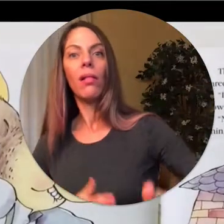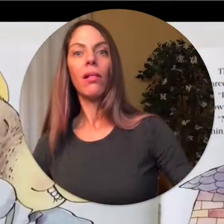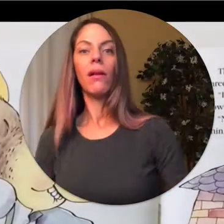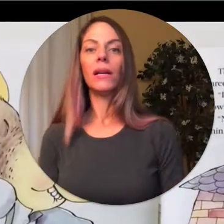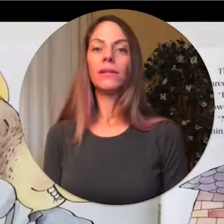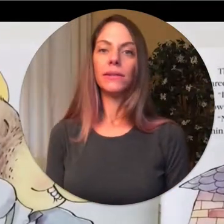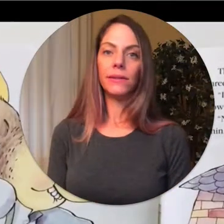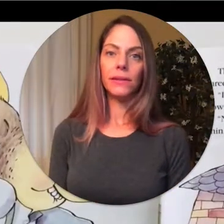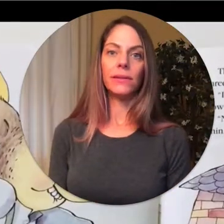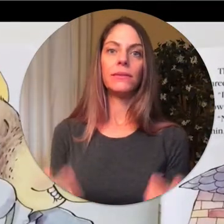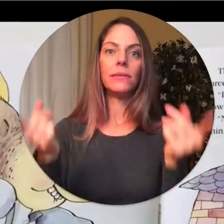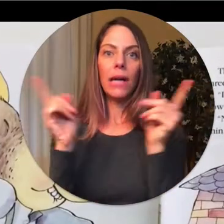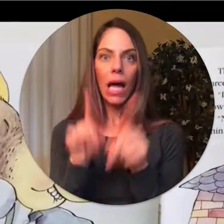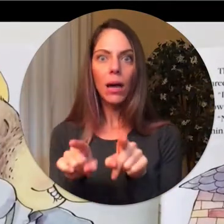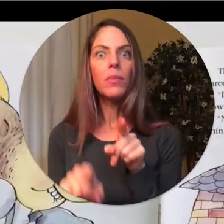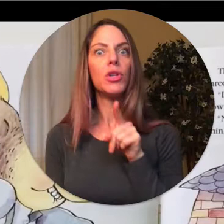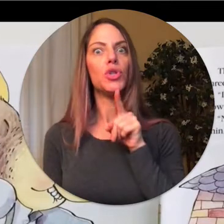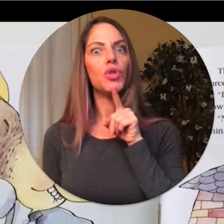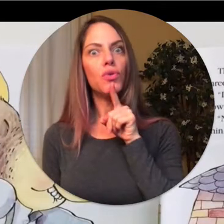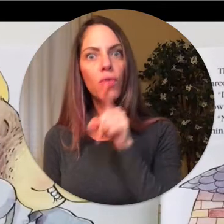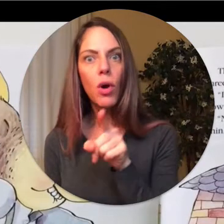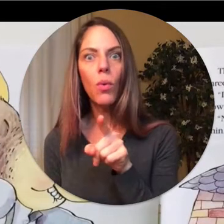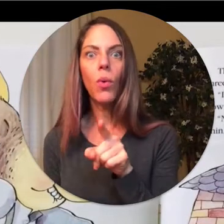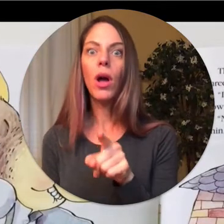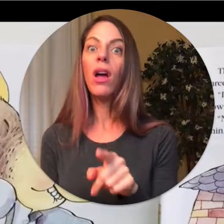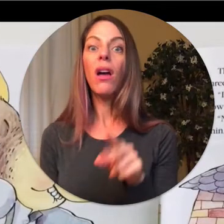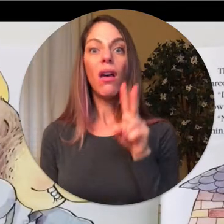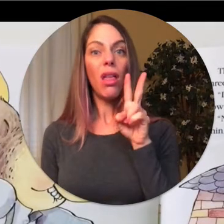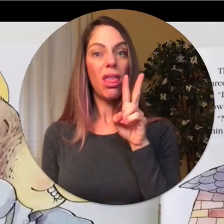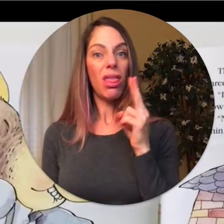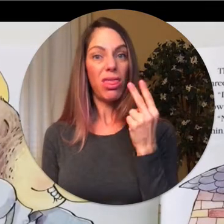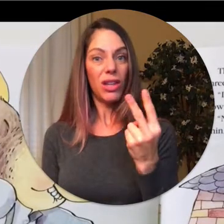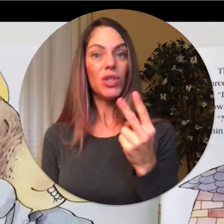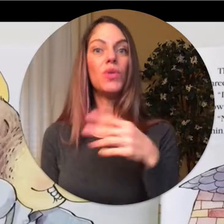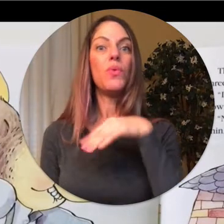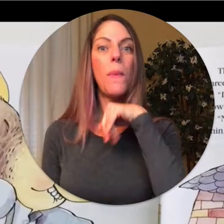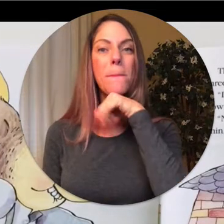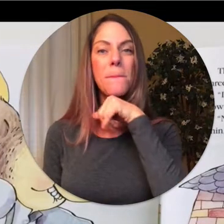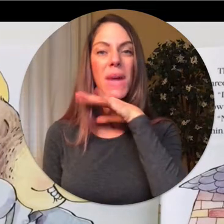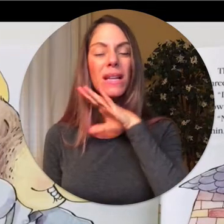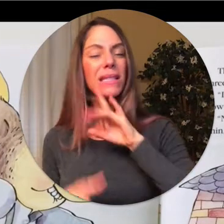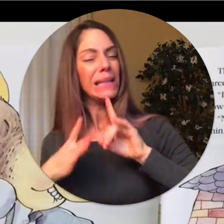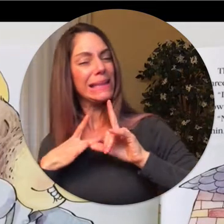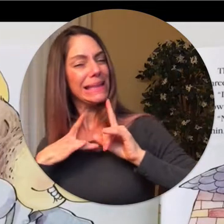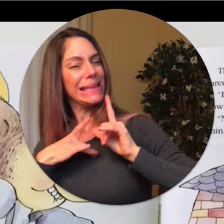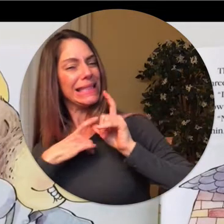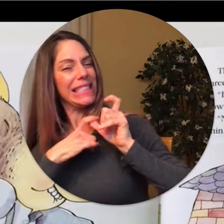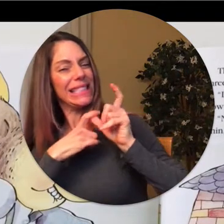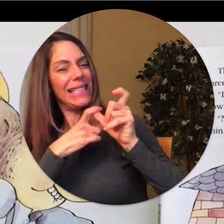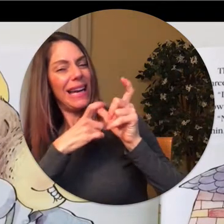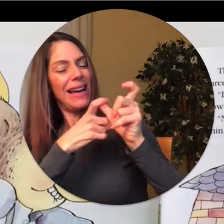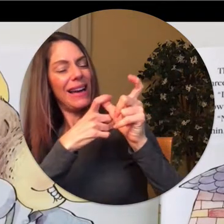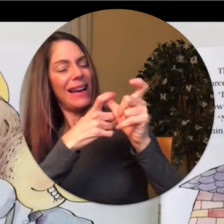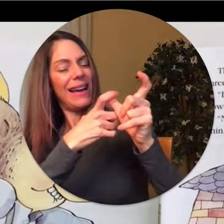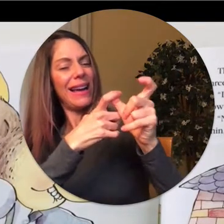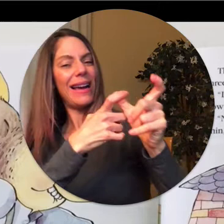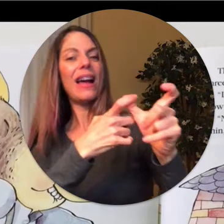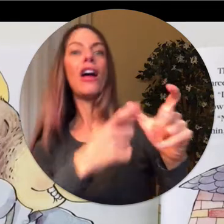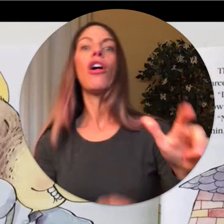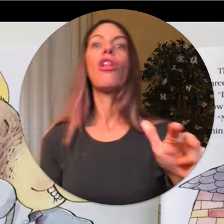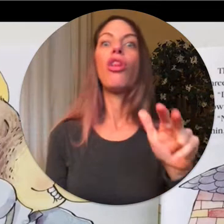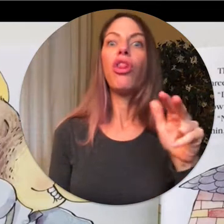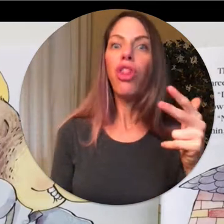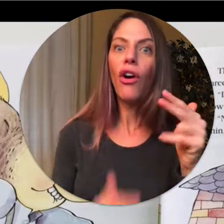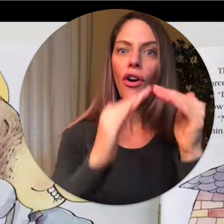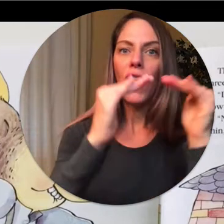The two little pigs ran as fast as they could to the brick house. All three little pigs watched from the windows as the